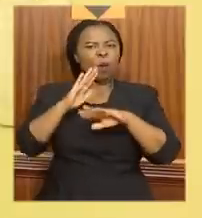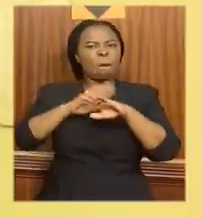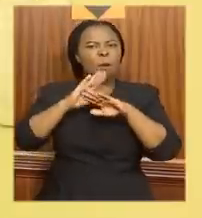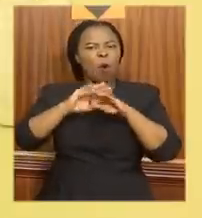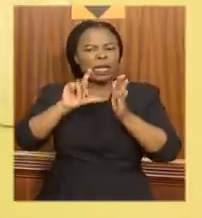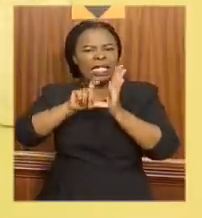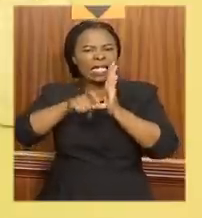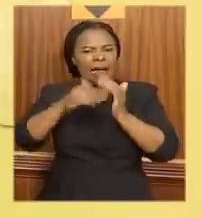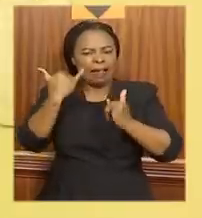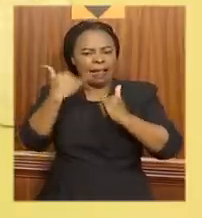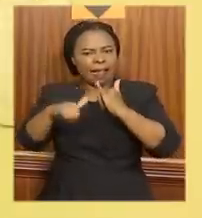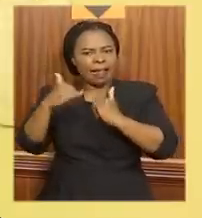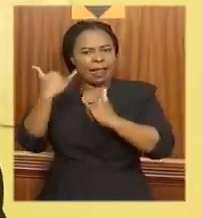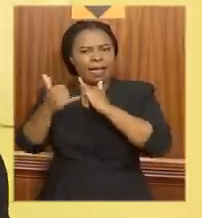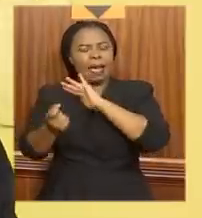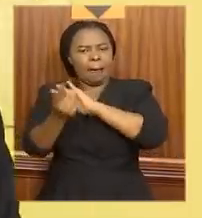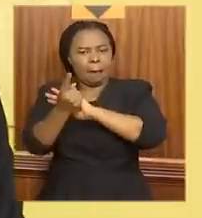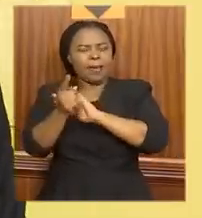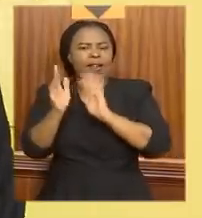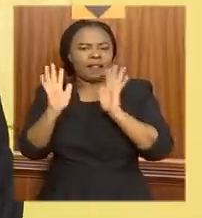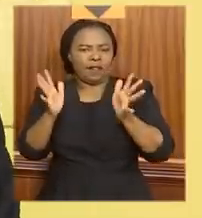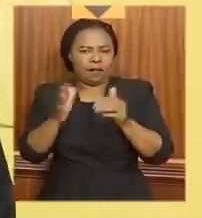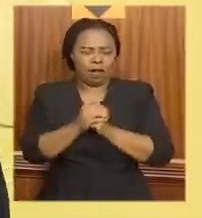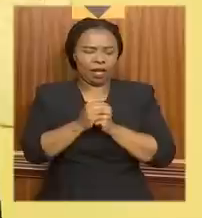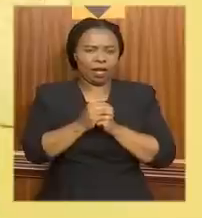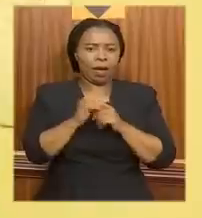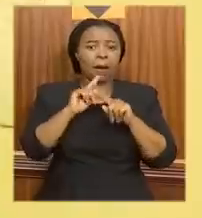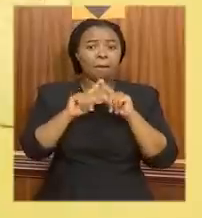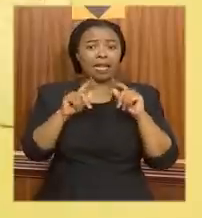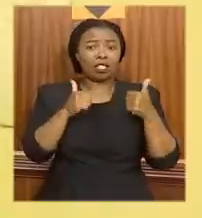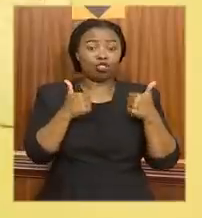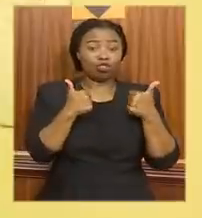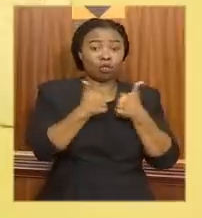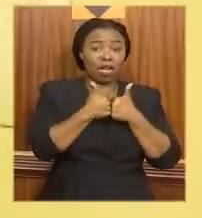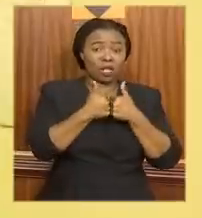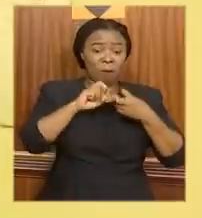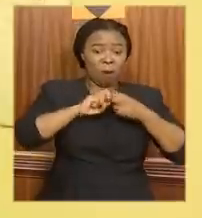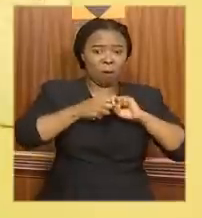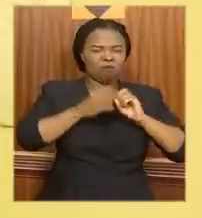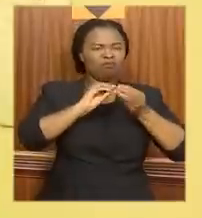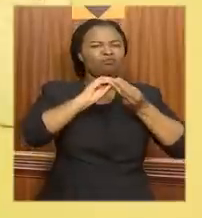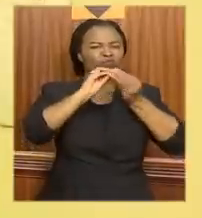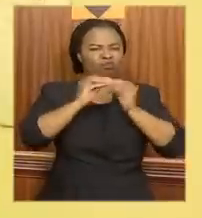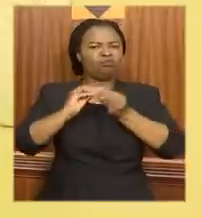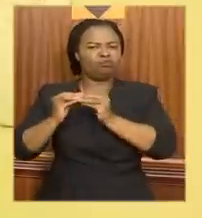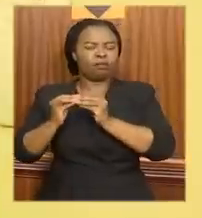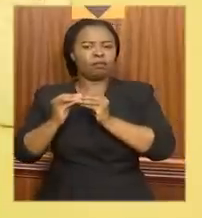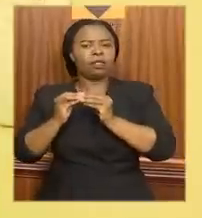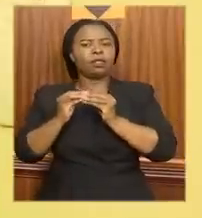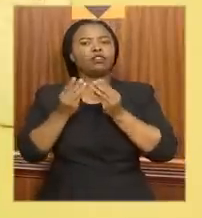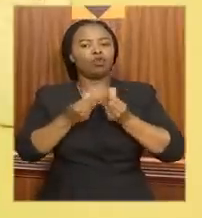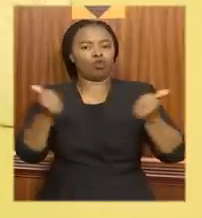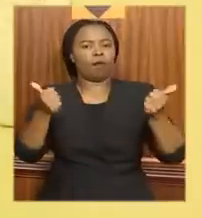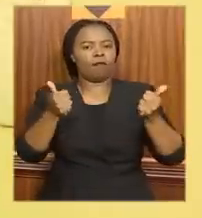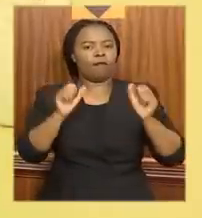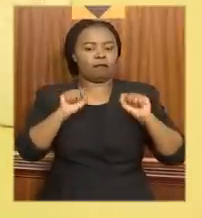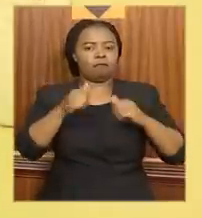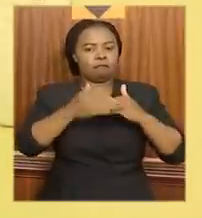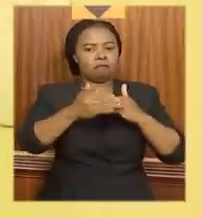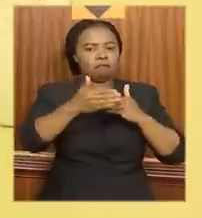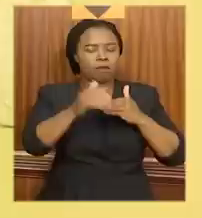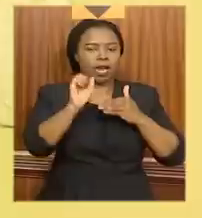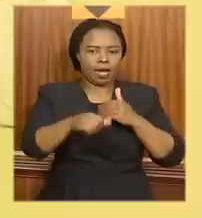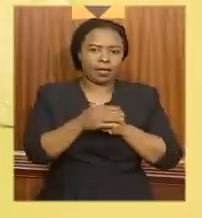flaws. These challenges are being addressed. As a result of this,